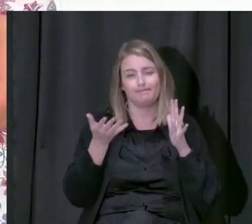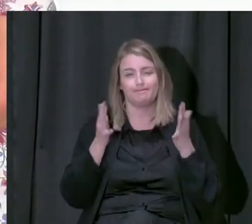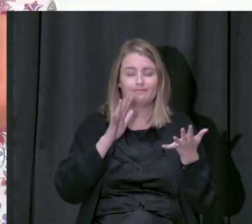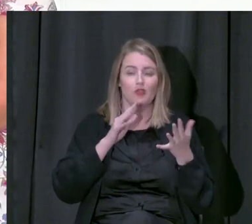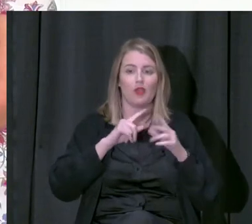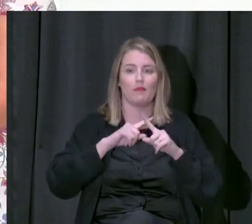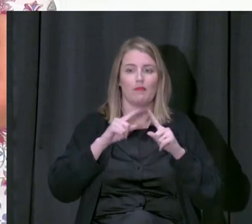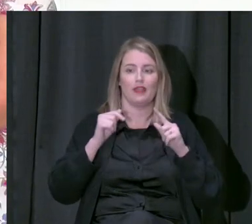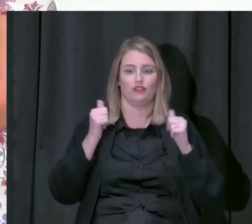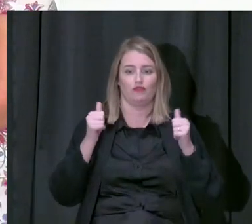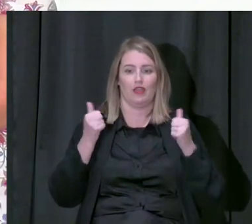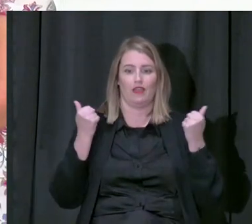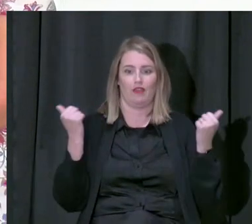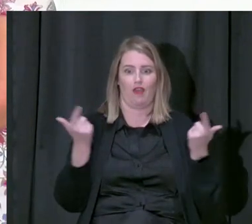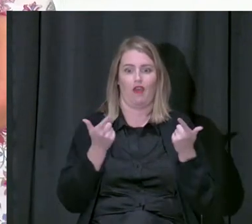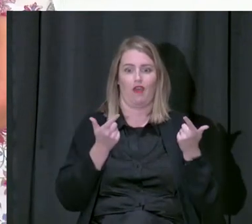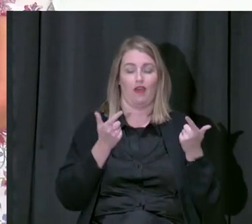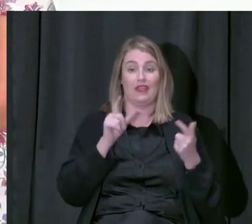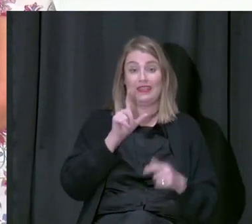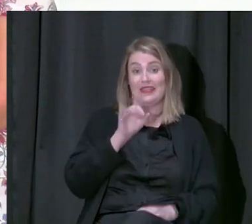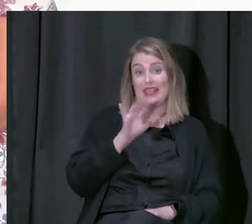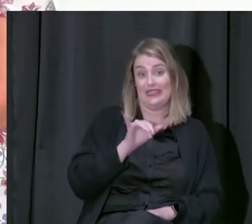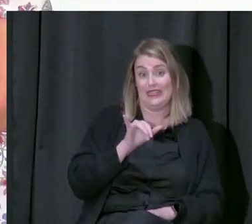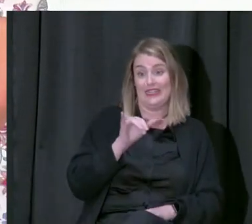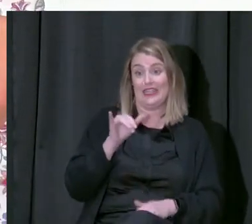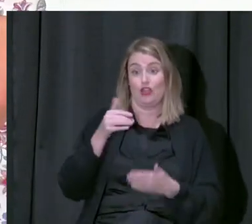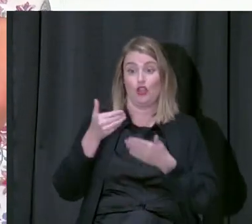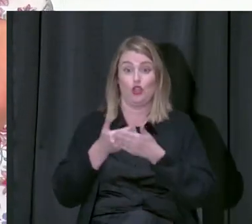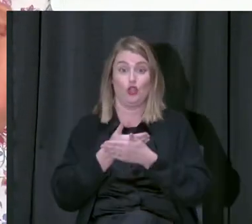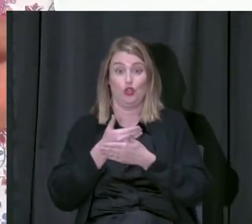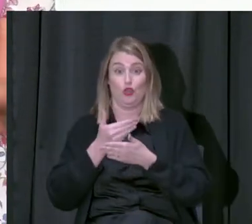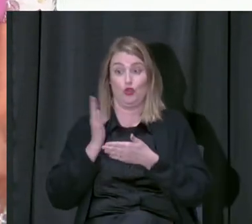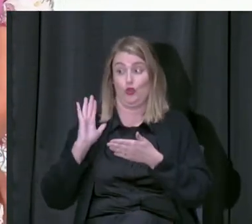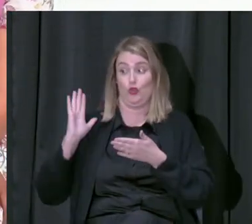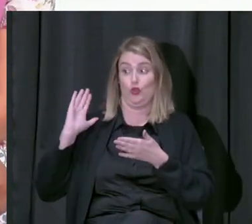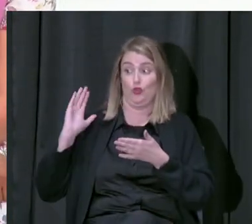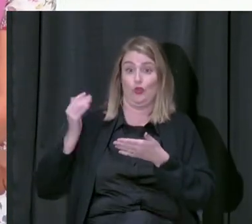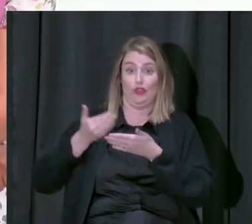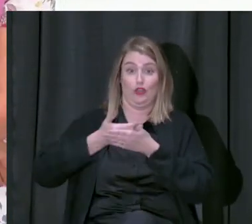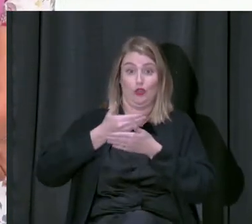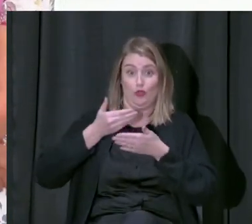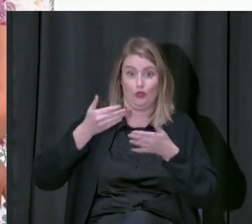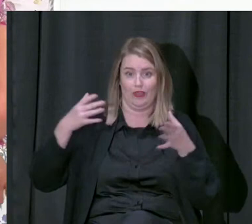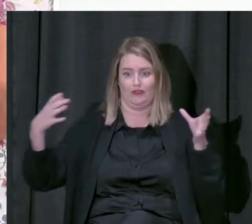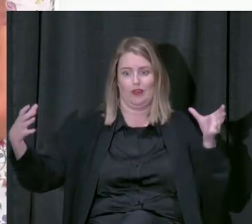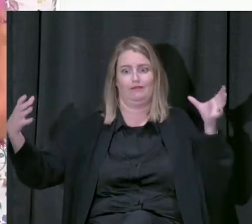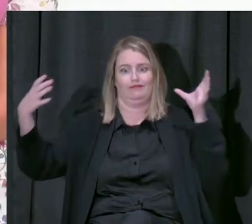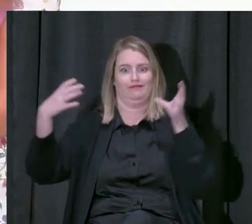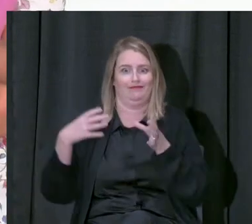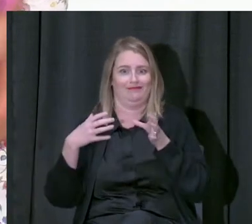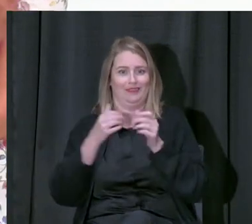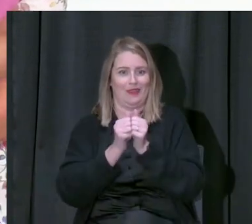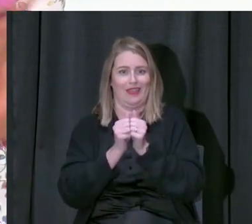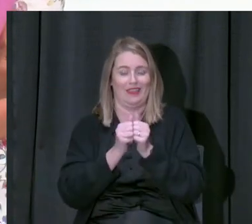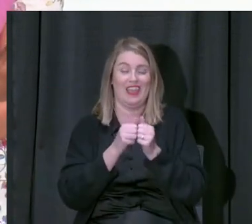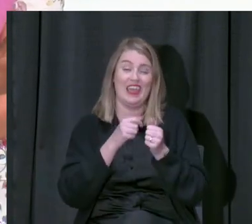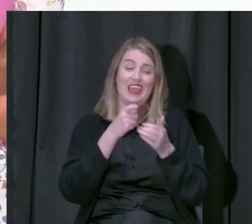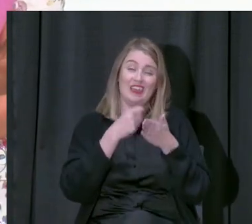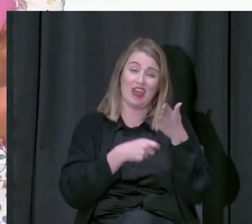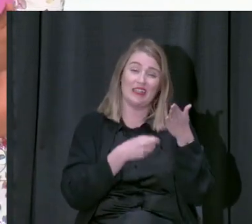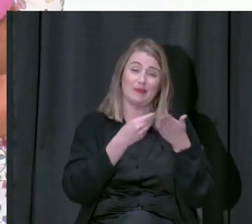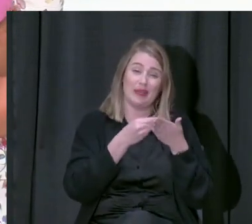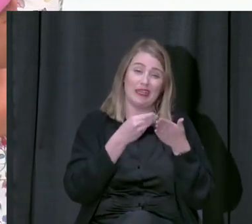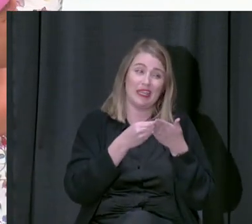everybody, the legacy and the new, trying to bring them together is a problem area right now. Because it's costly for the